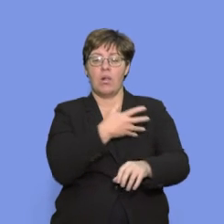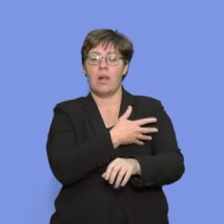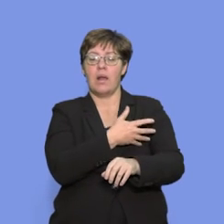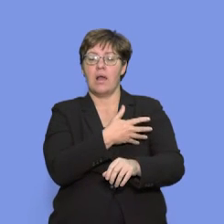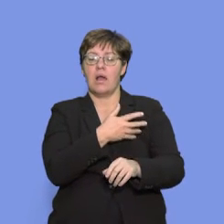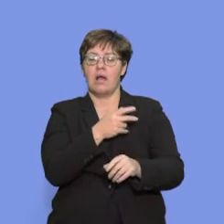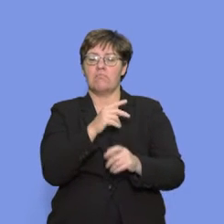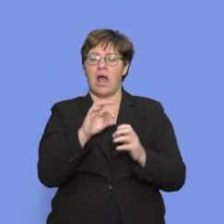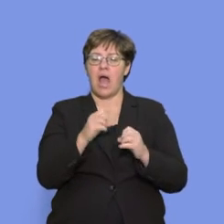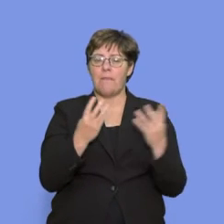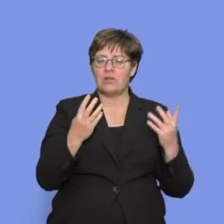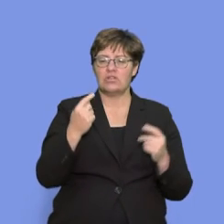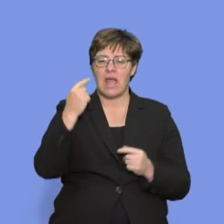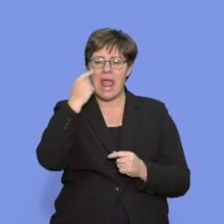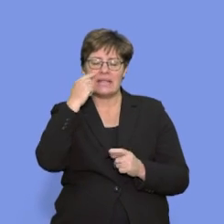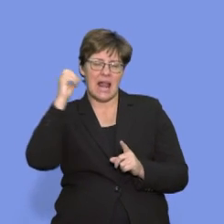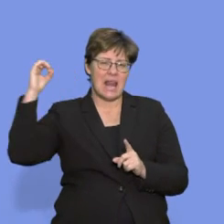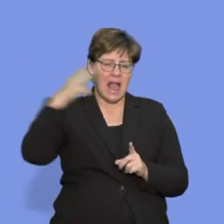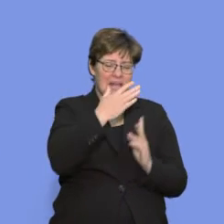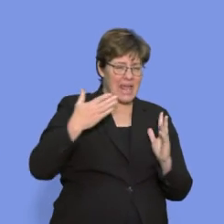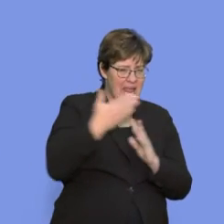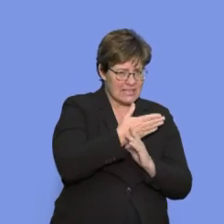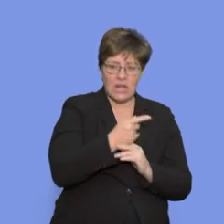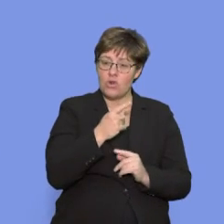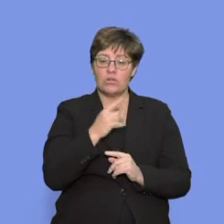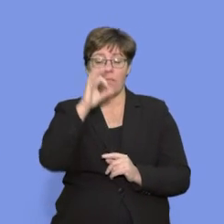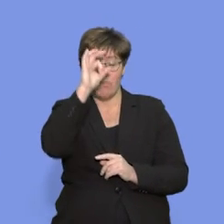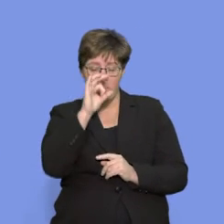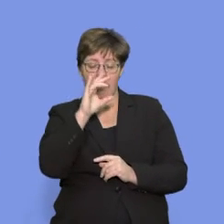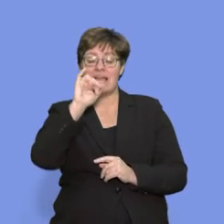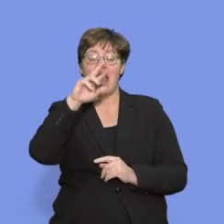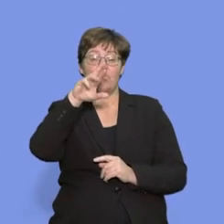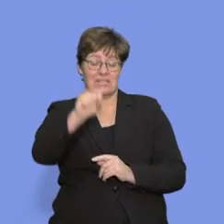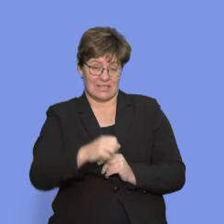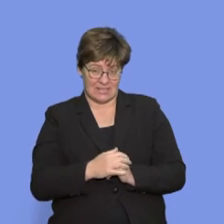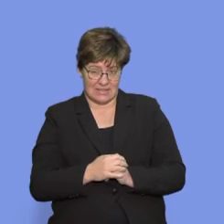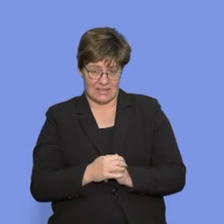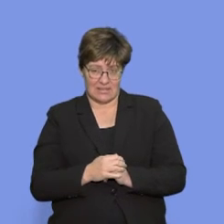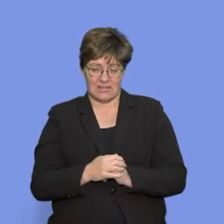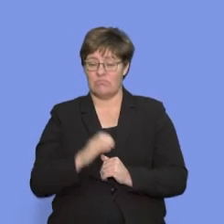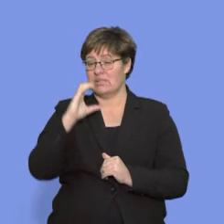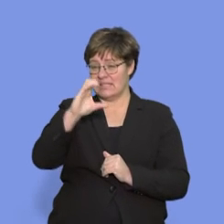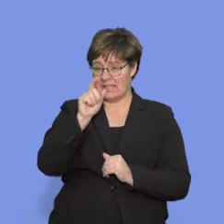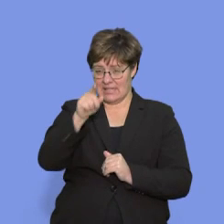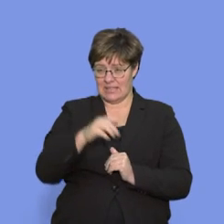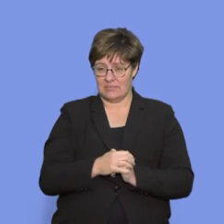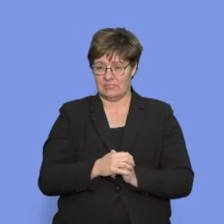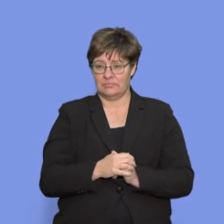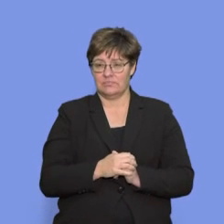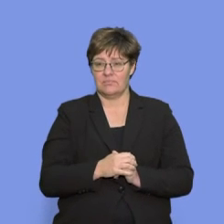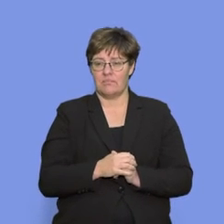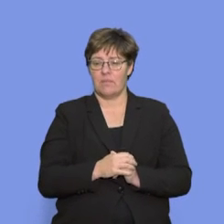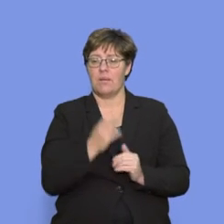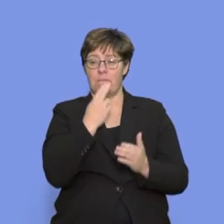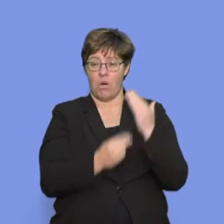not the pupil, it's the iris. It is projected, so it's a C, iris. They have both, ne?